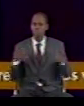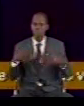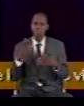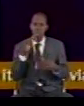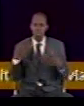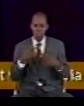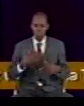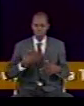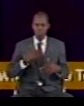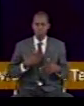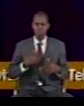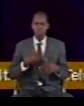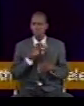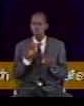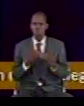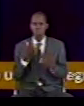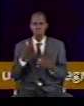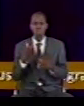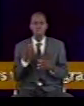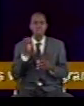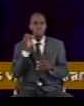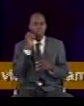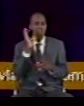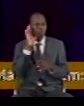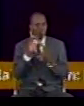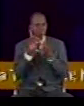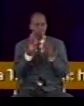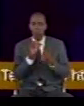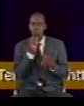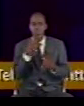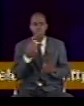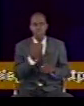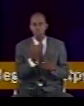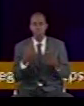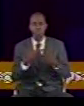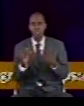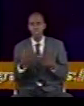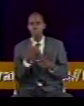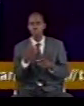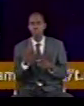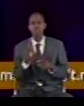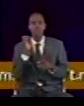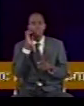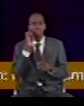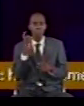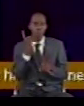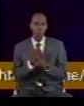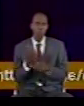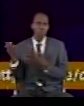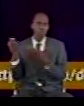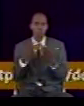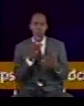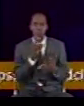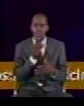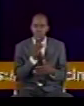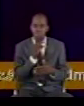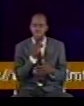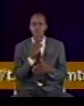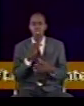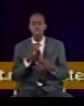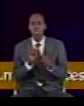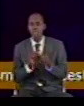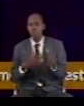okay, I will test. So I didn't want to tell anybody. I did not tell anybody. I stopped carrying water. I stopped carrying biscuits and anything to